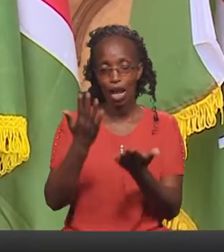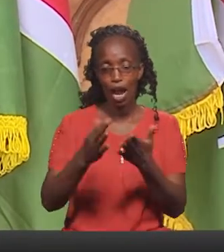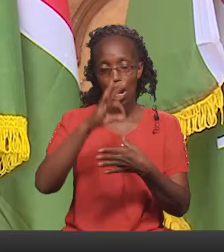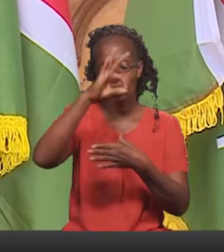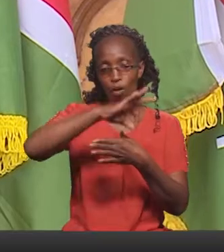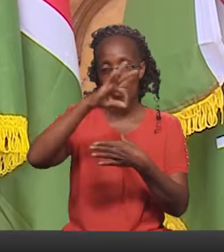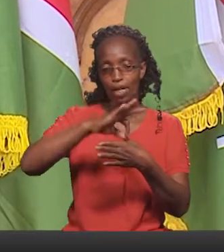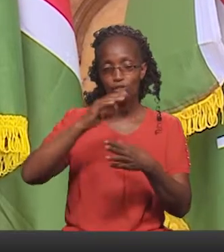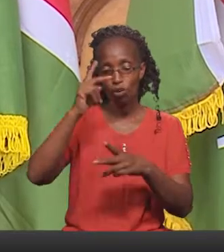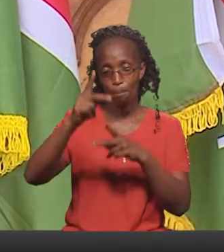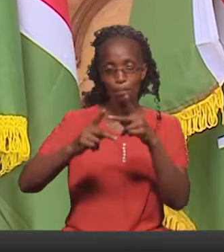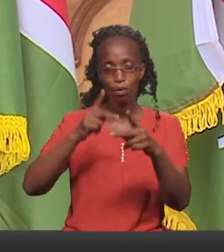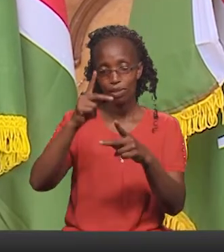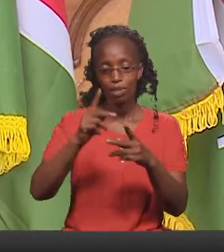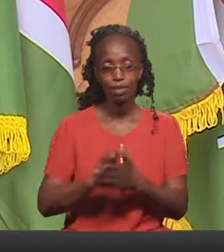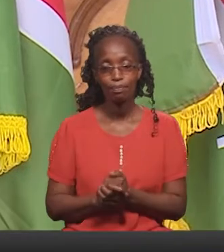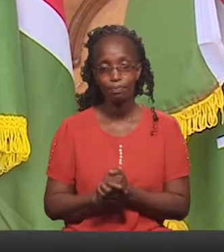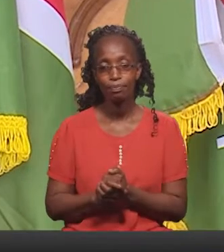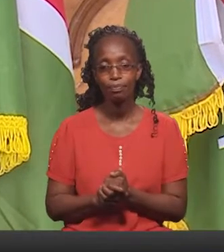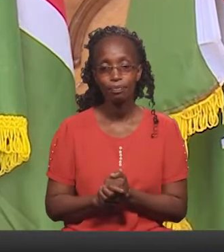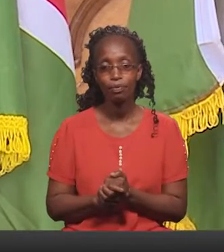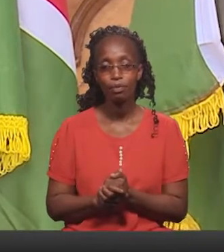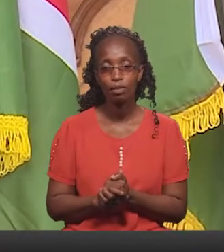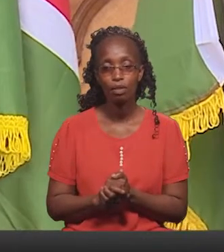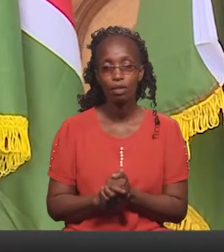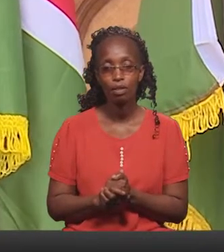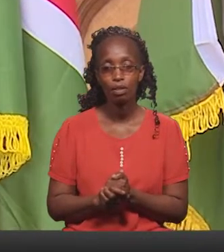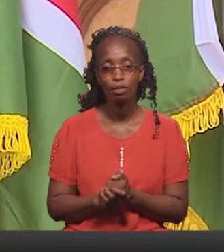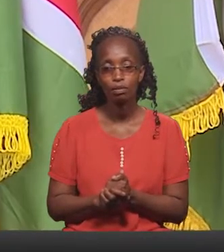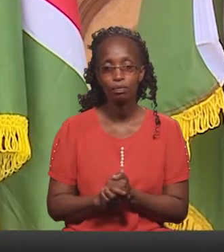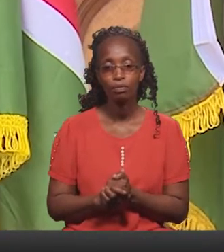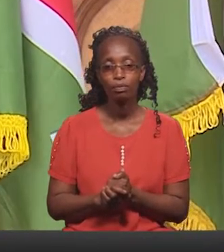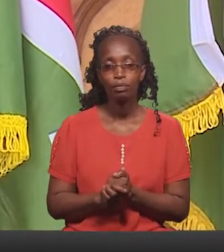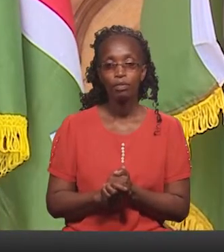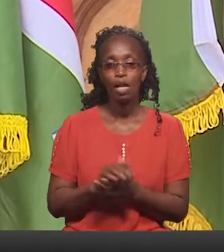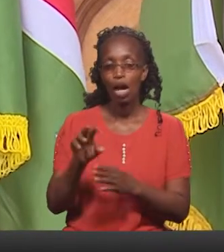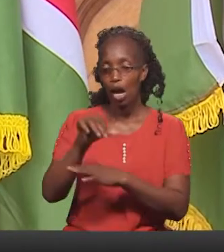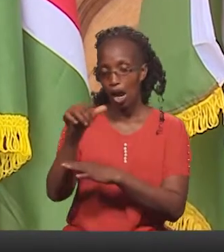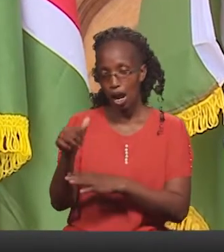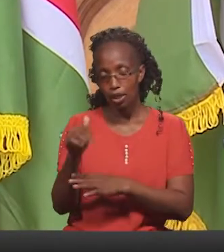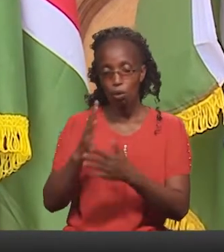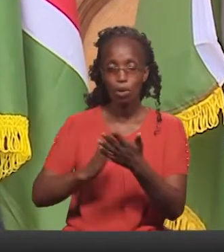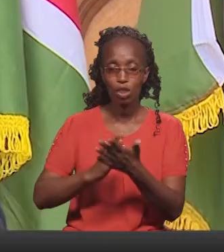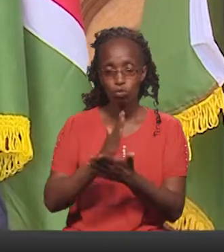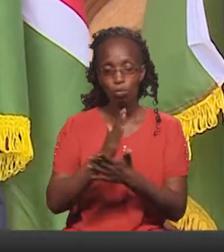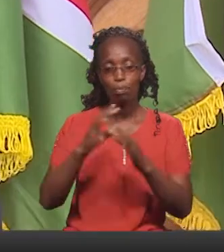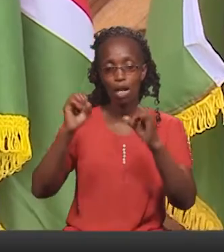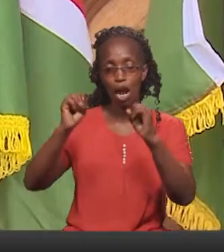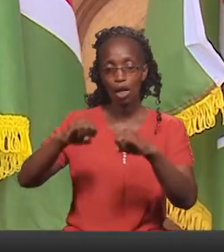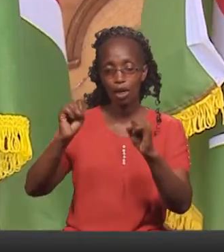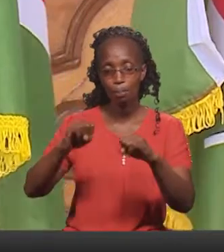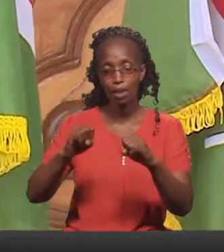process, which will be competitive. We'll have competitive primaries where it's needed. Zingine zitakuwa